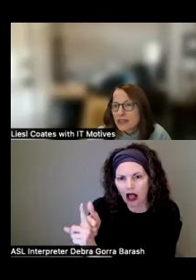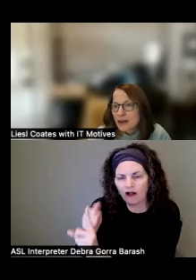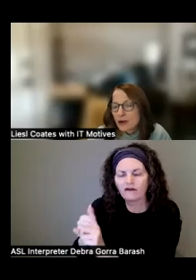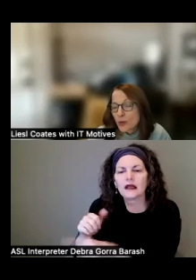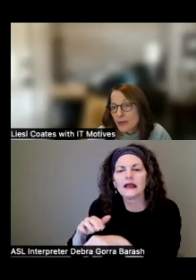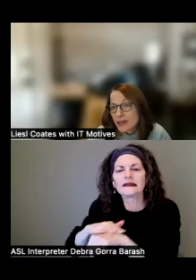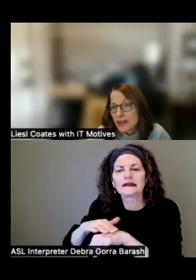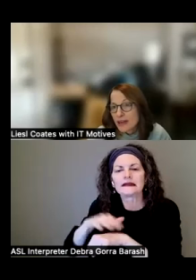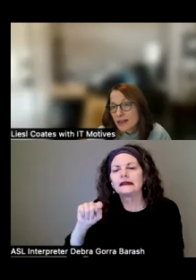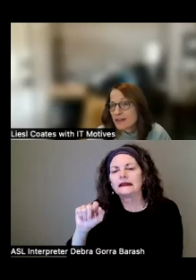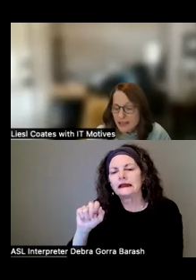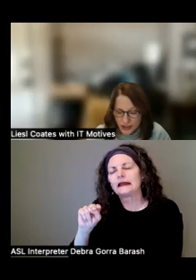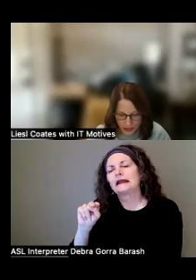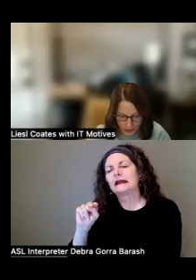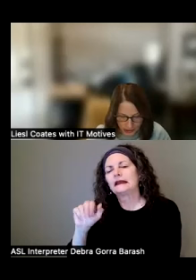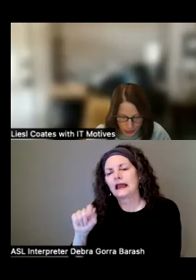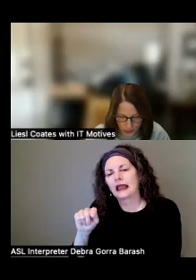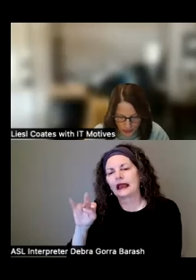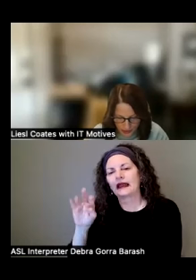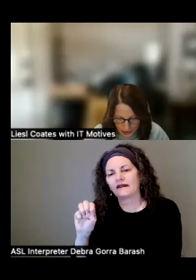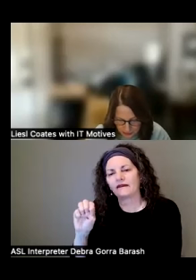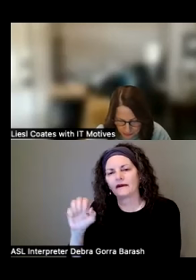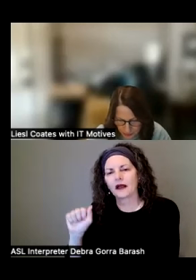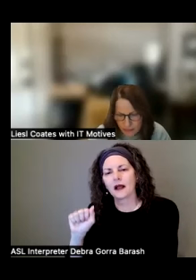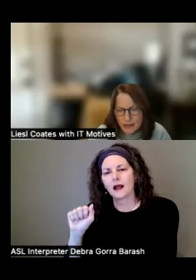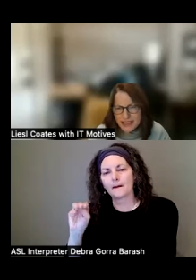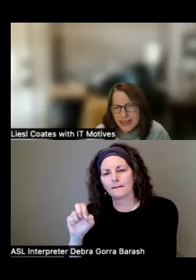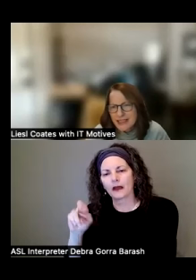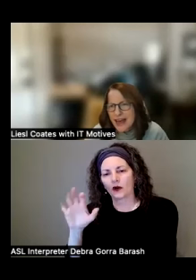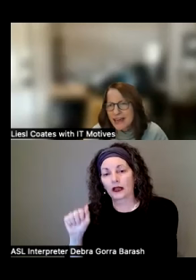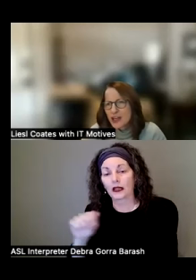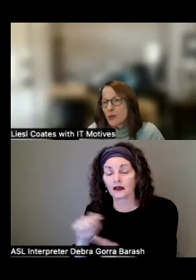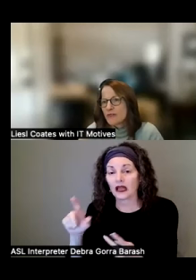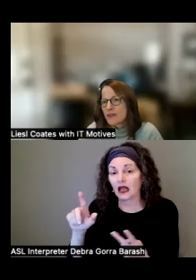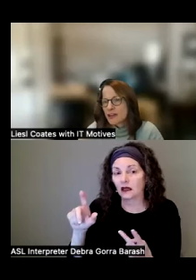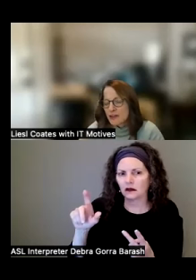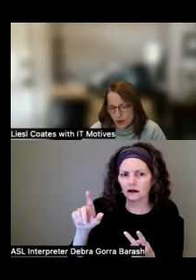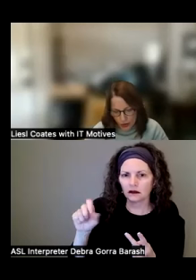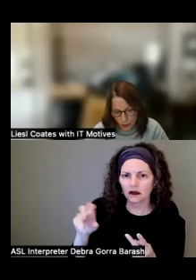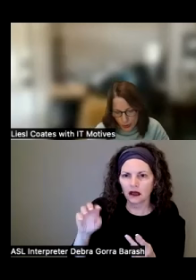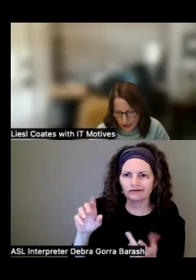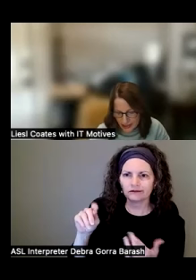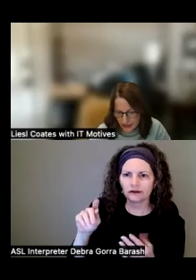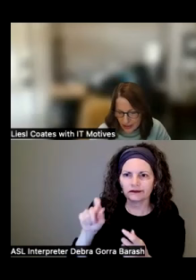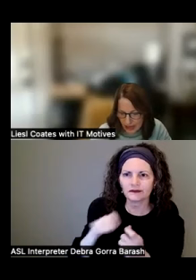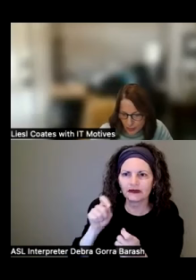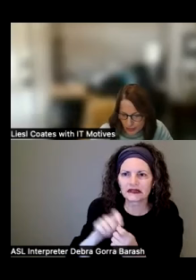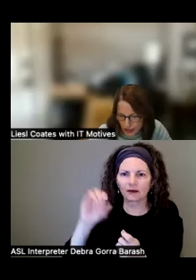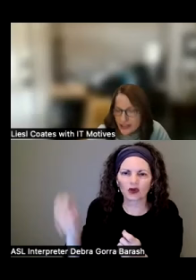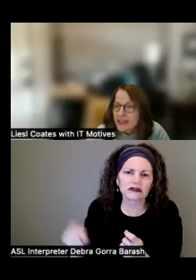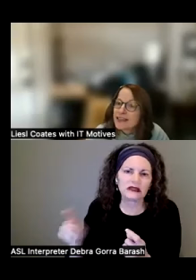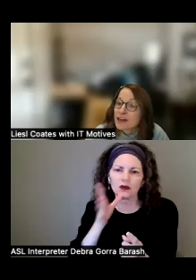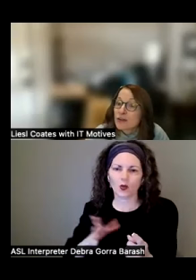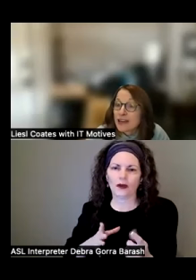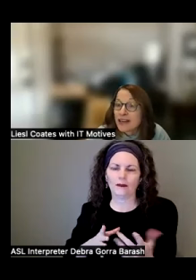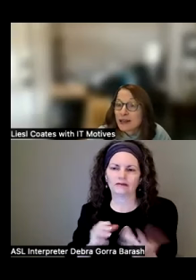team are women, and that's just a really cool thing. Besides that, we value the qualities of